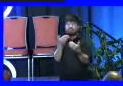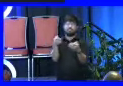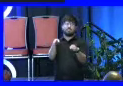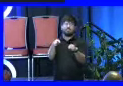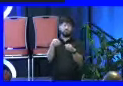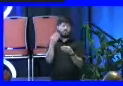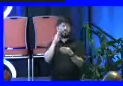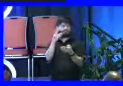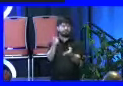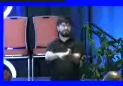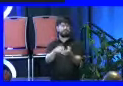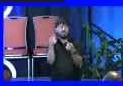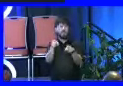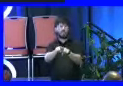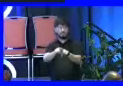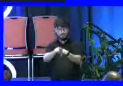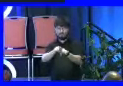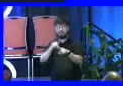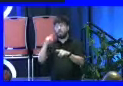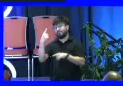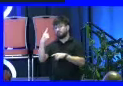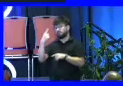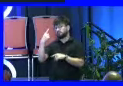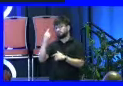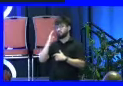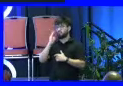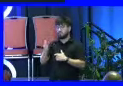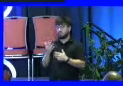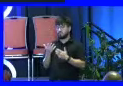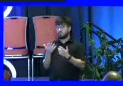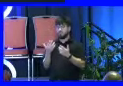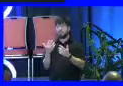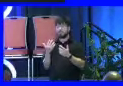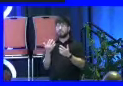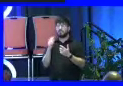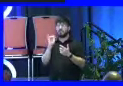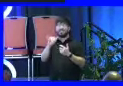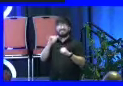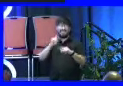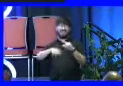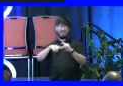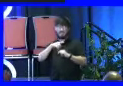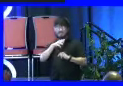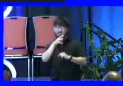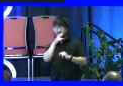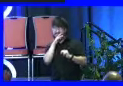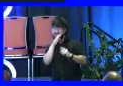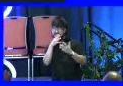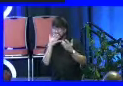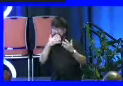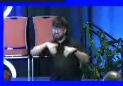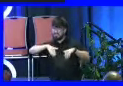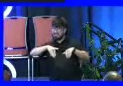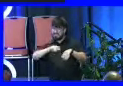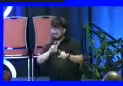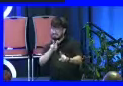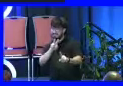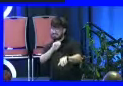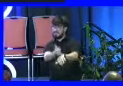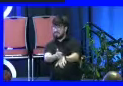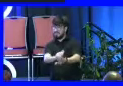first iteration of it at least. So from there, I can't speak too much because it's not fully executed.